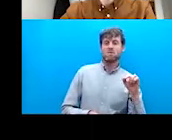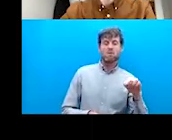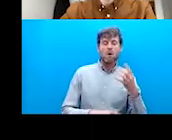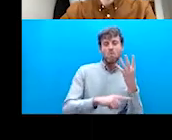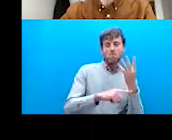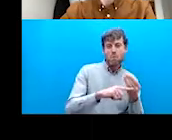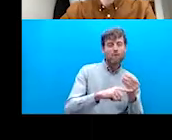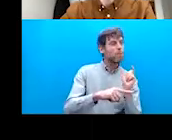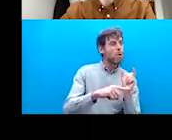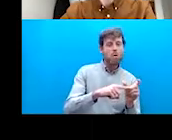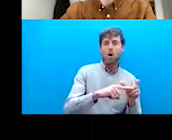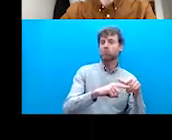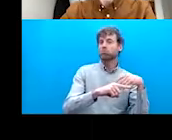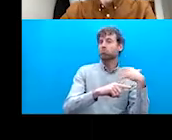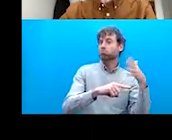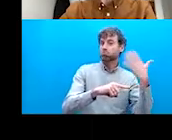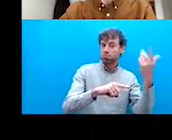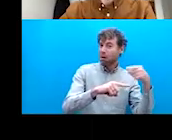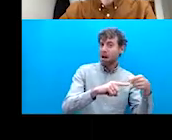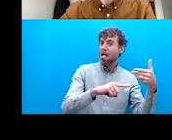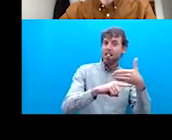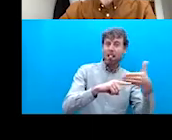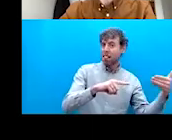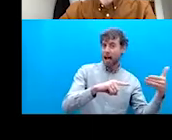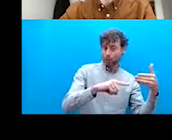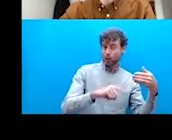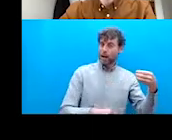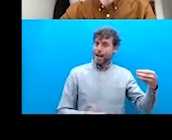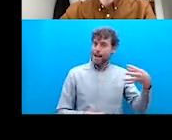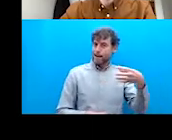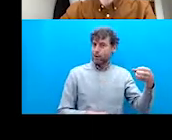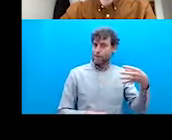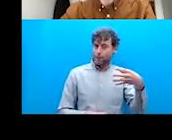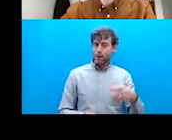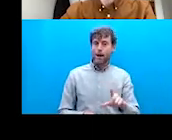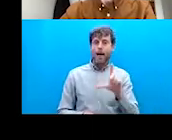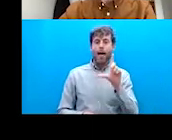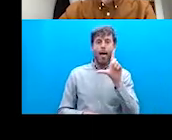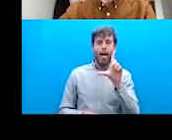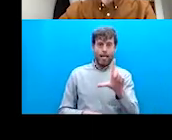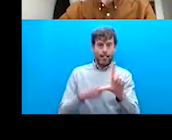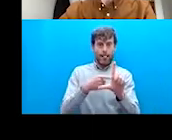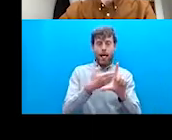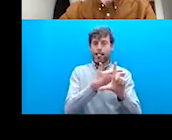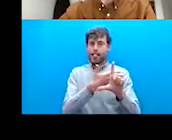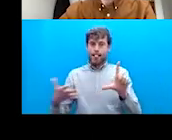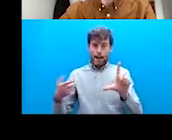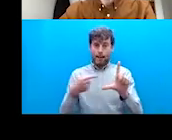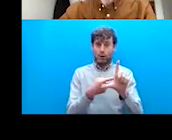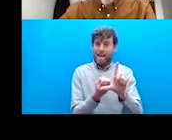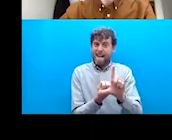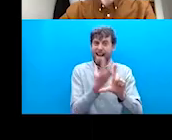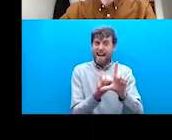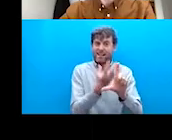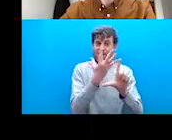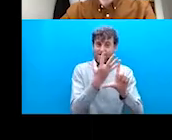or some other unit of language, lexical information L is activated and is used by each